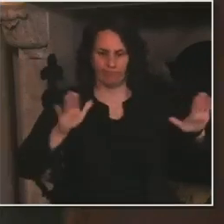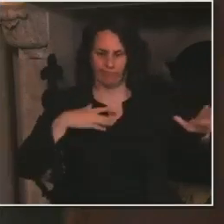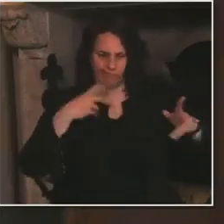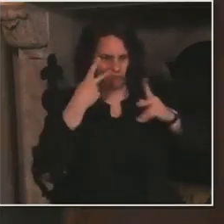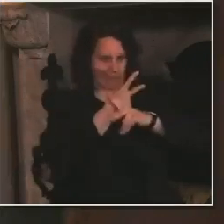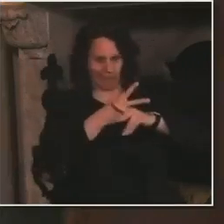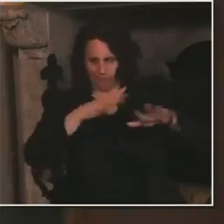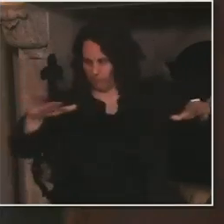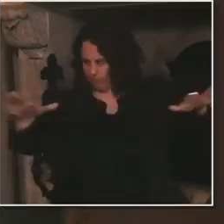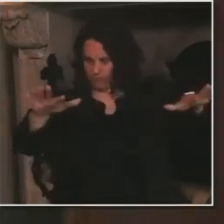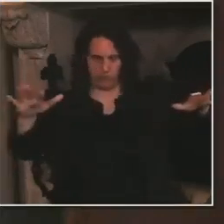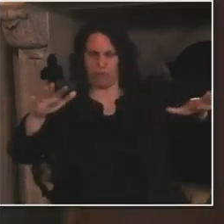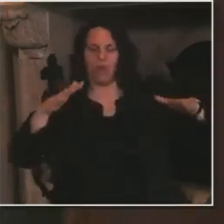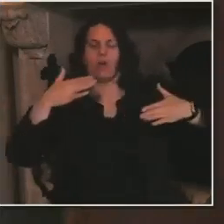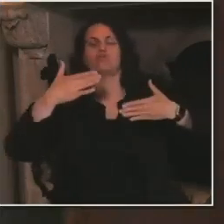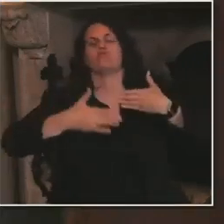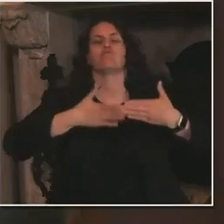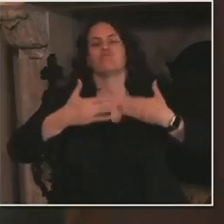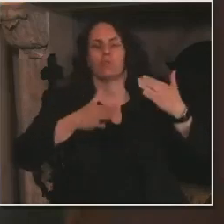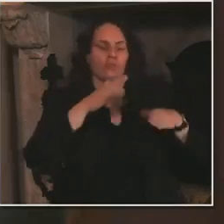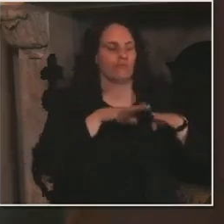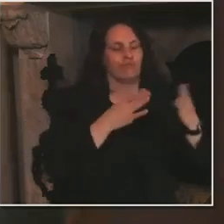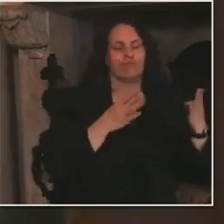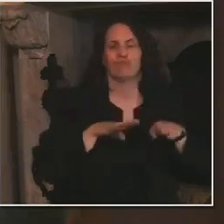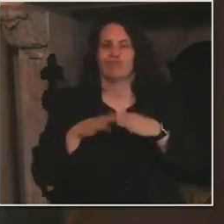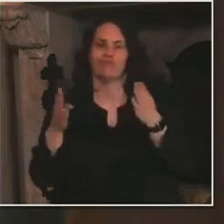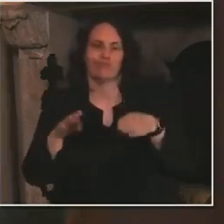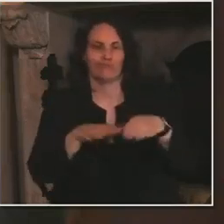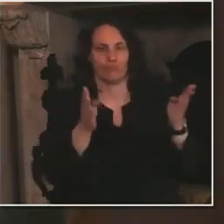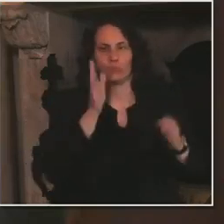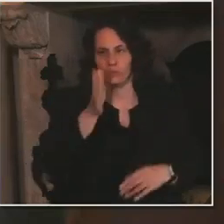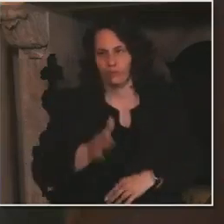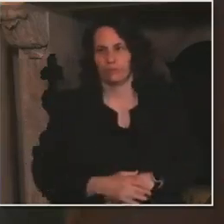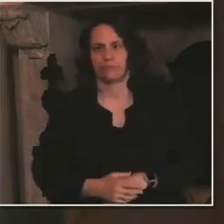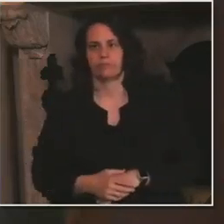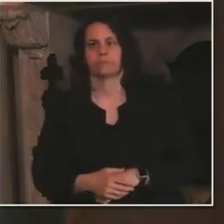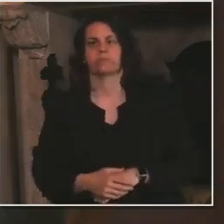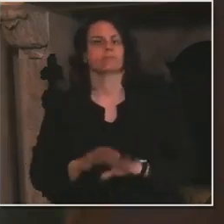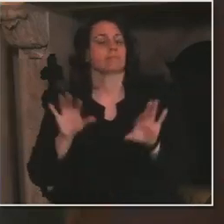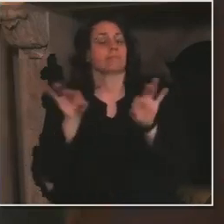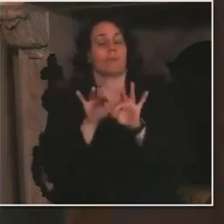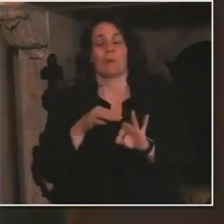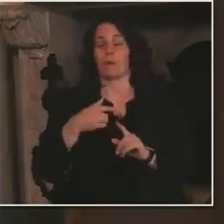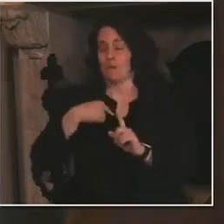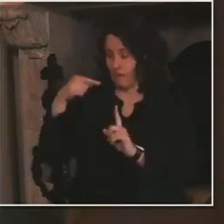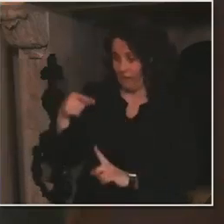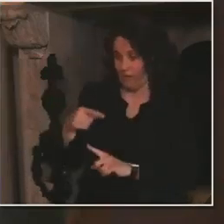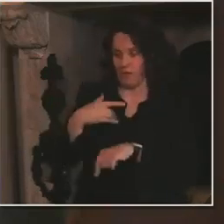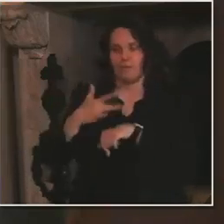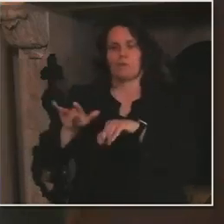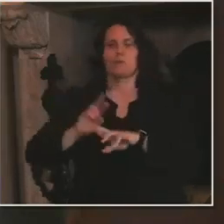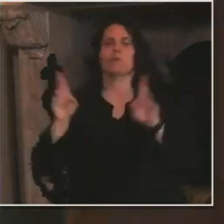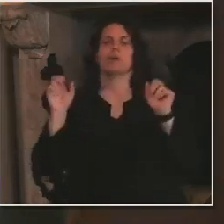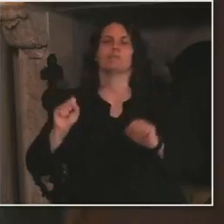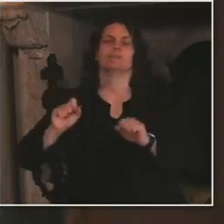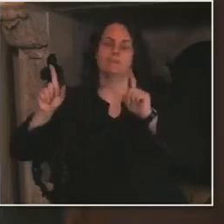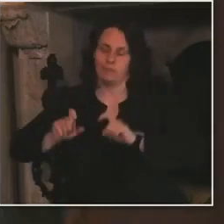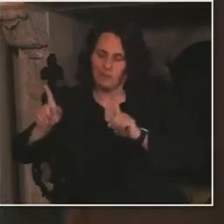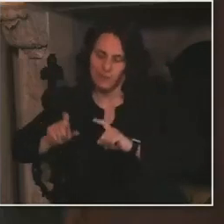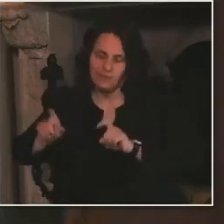tracing that will be the tools we have when people start to interact on a more regular